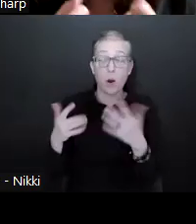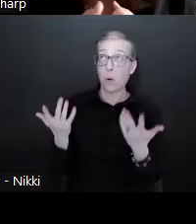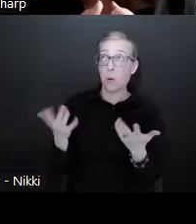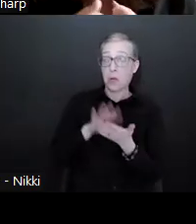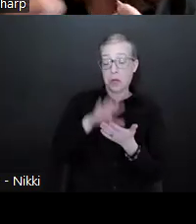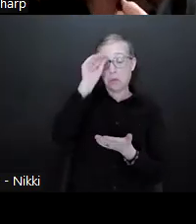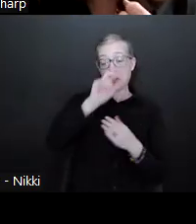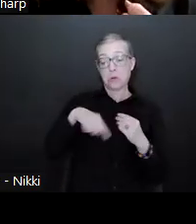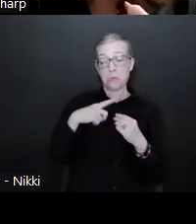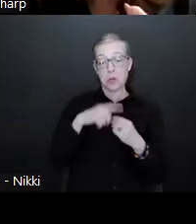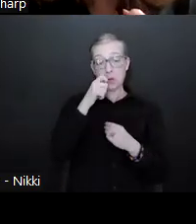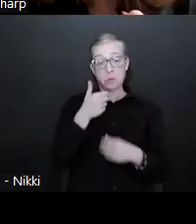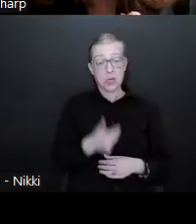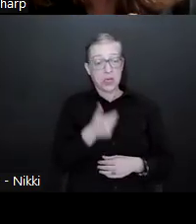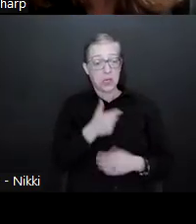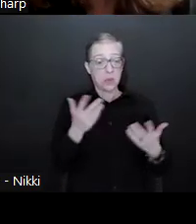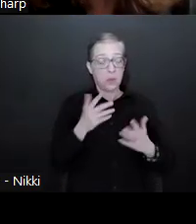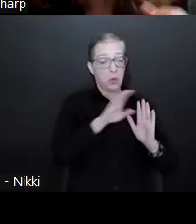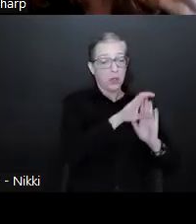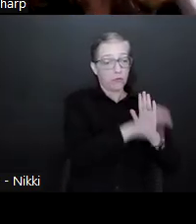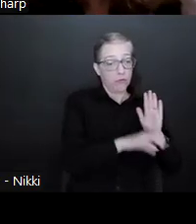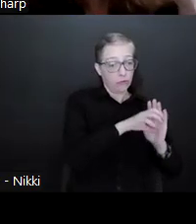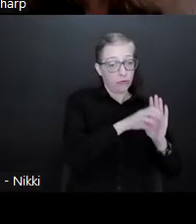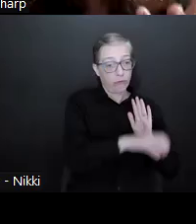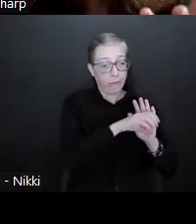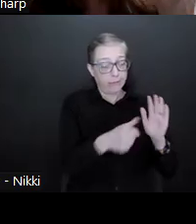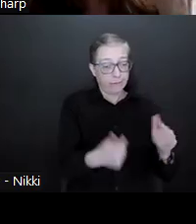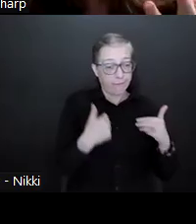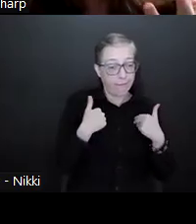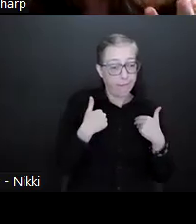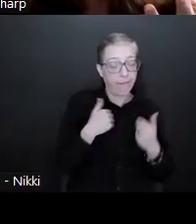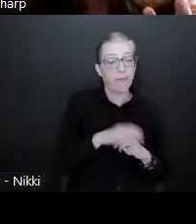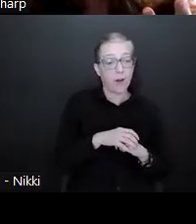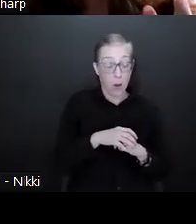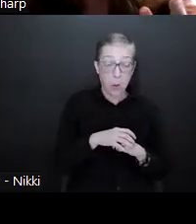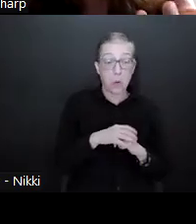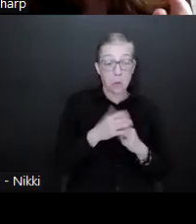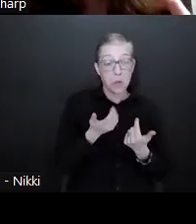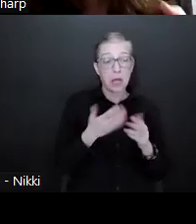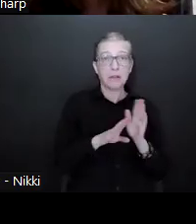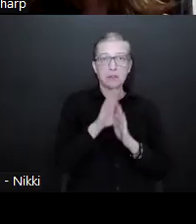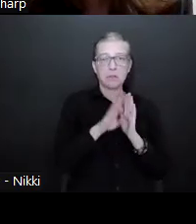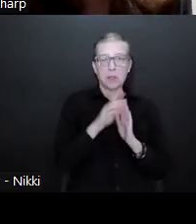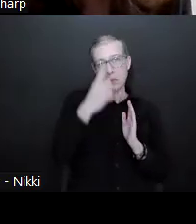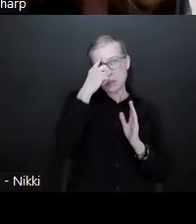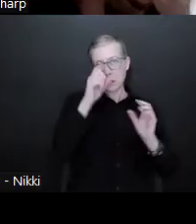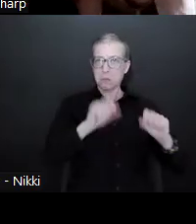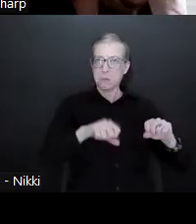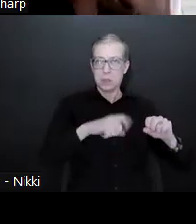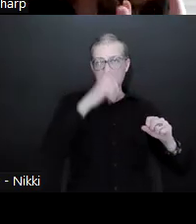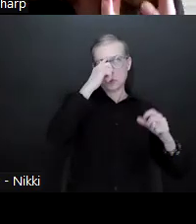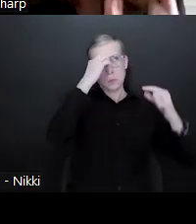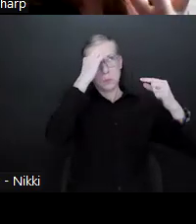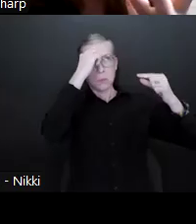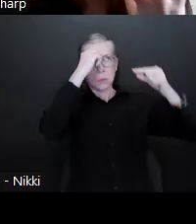my traits. I finally have the reflective metacognitive capacity to begin to integrate who